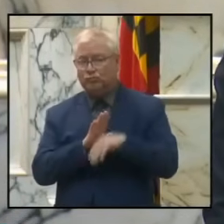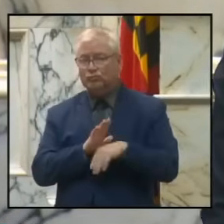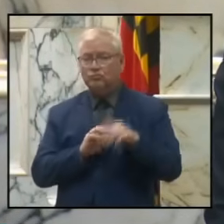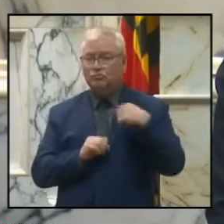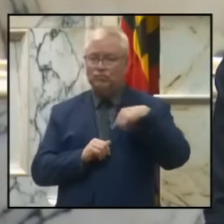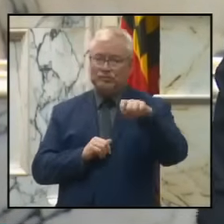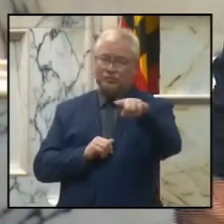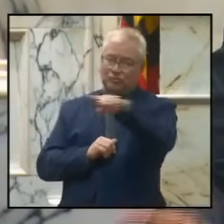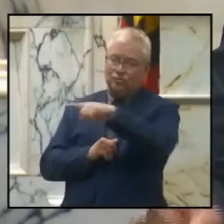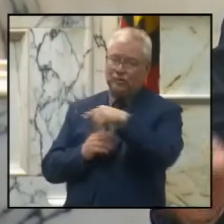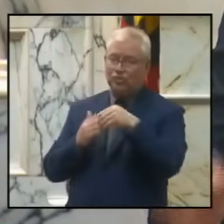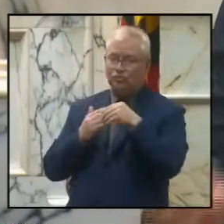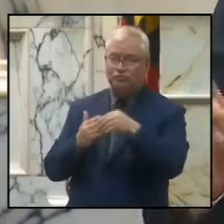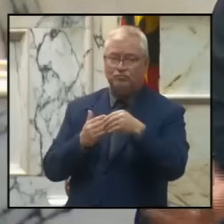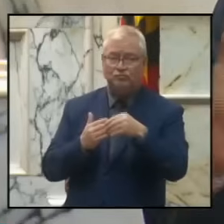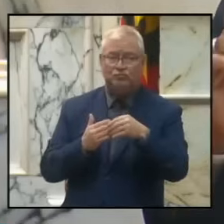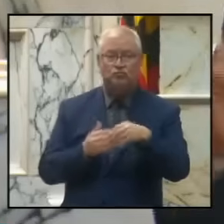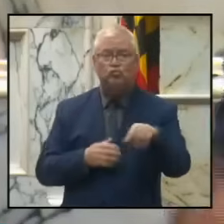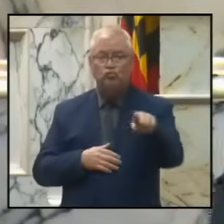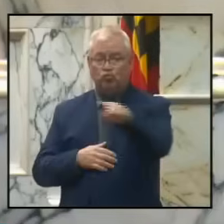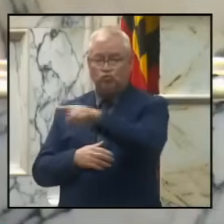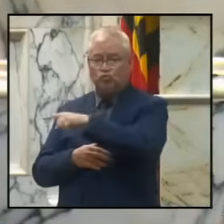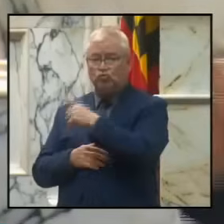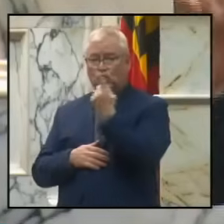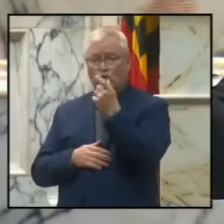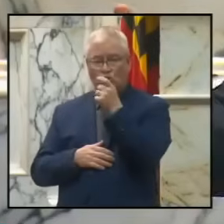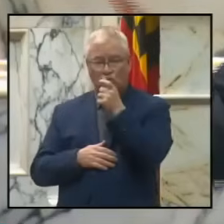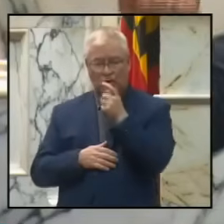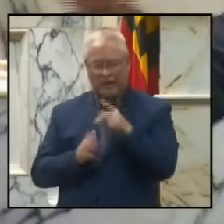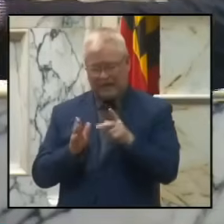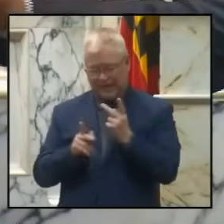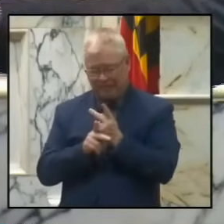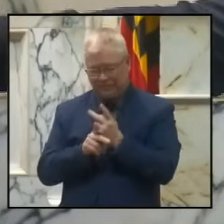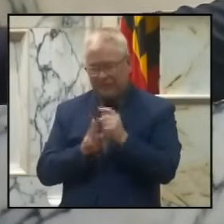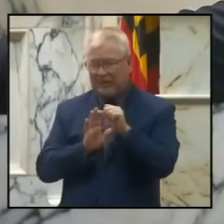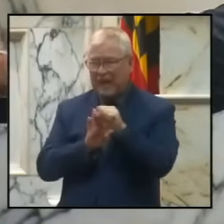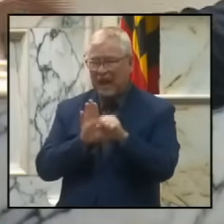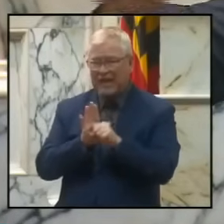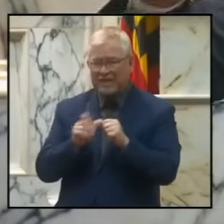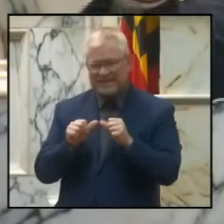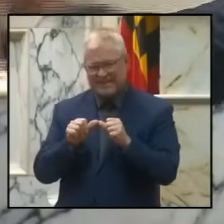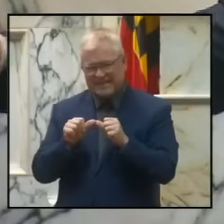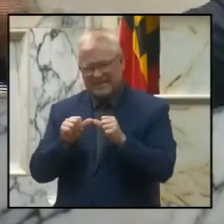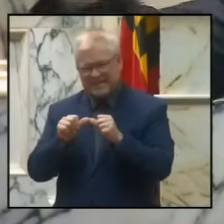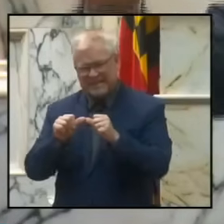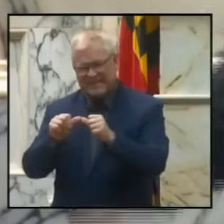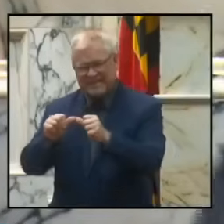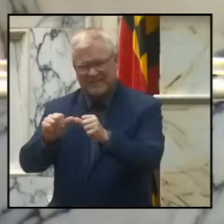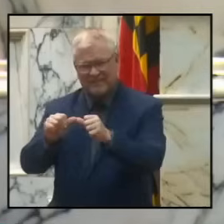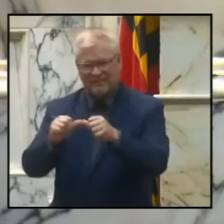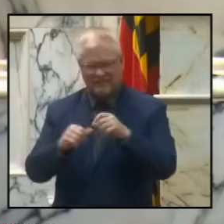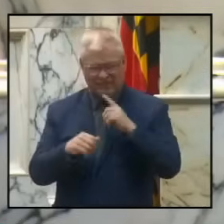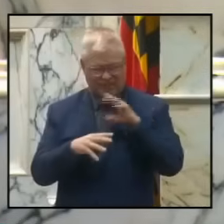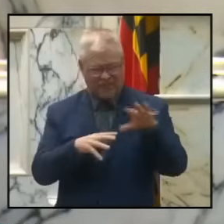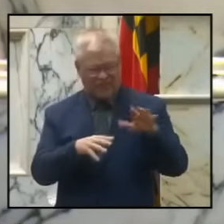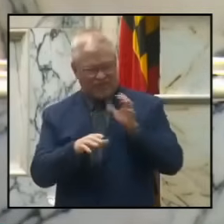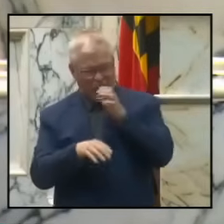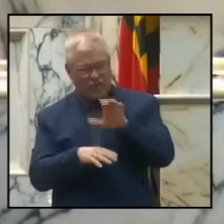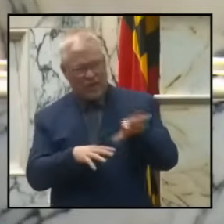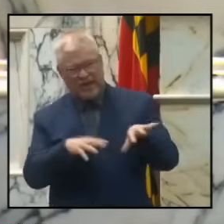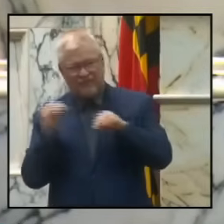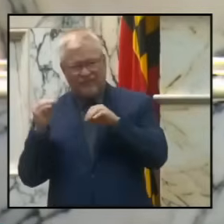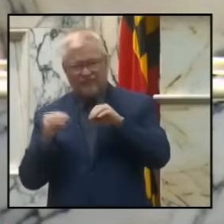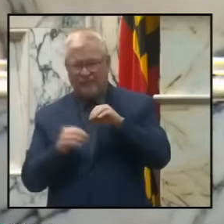You are the ones who kept the state moving even when you were forced to leave Annapolis in the middle of a session during the onset